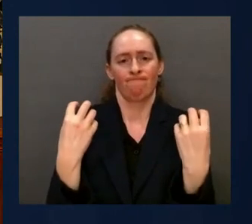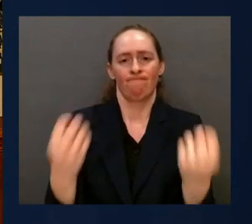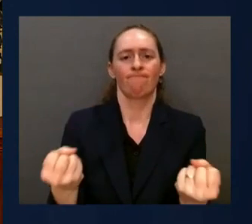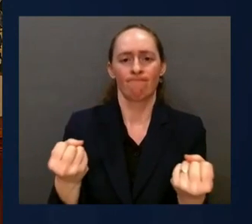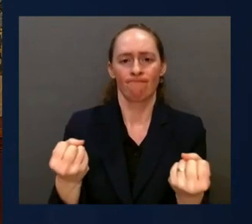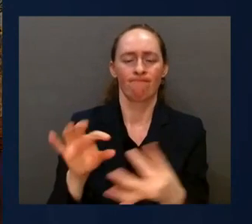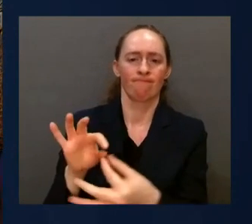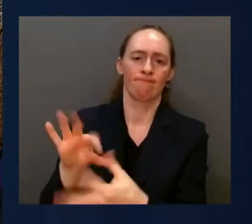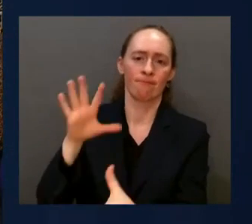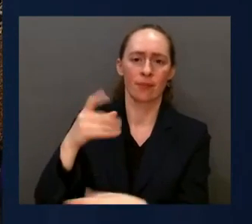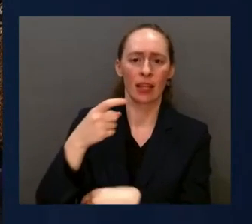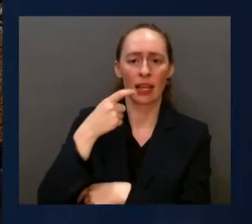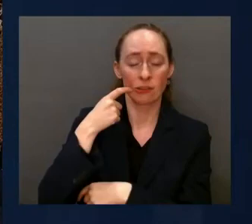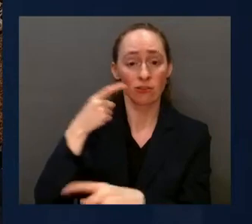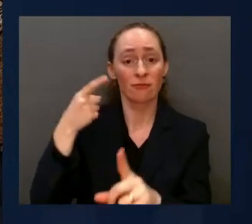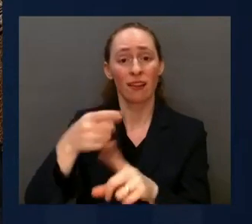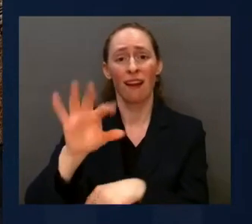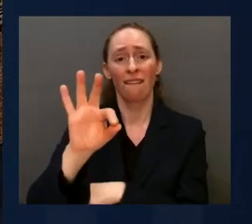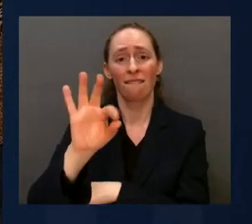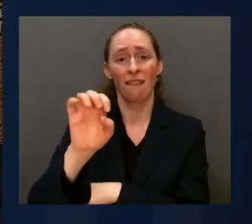year.